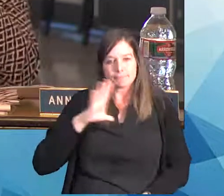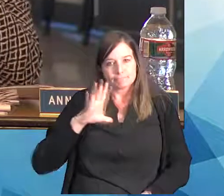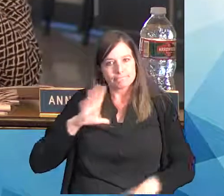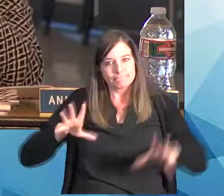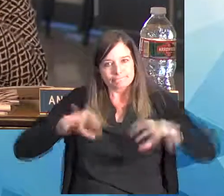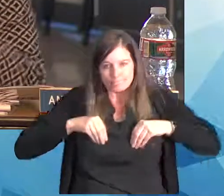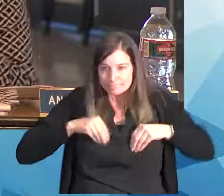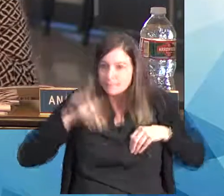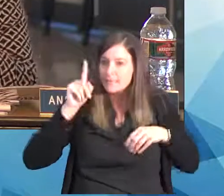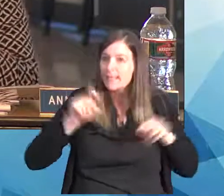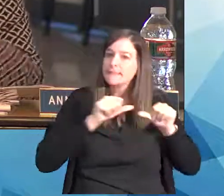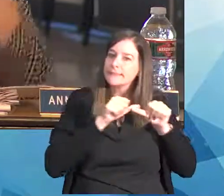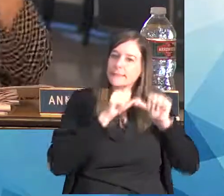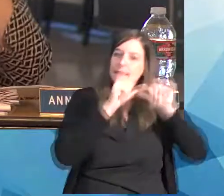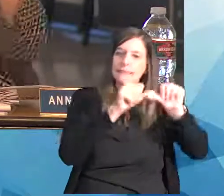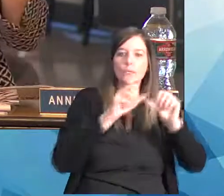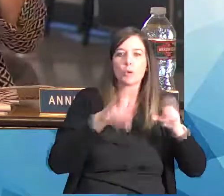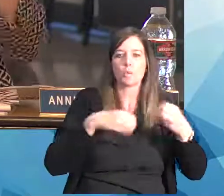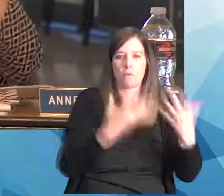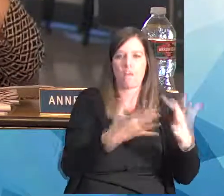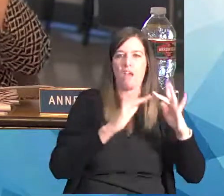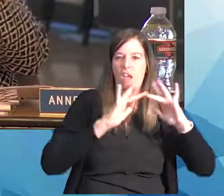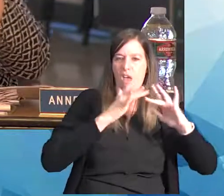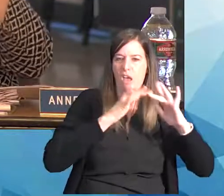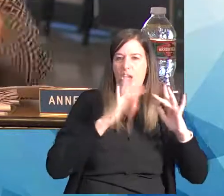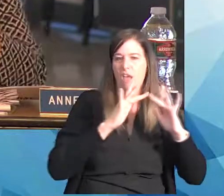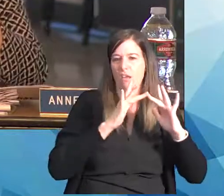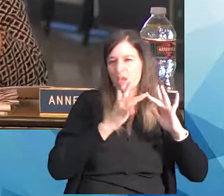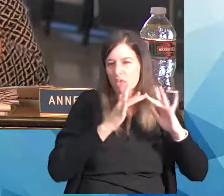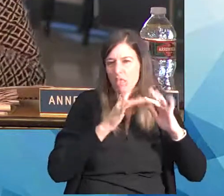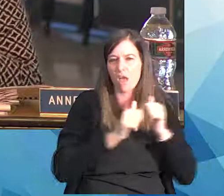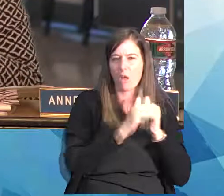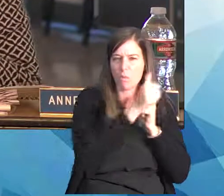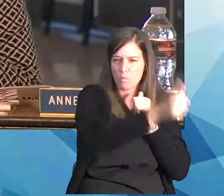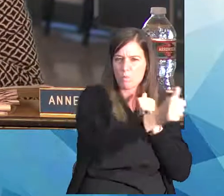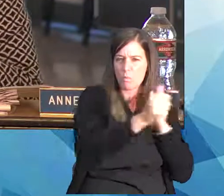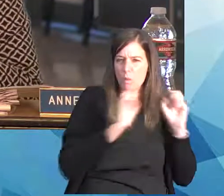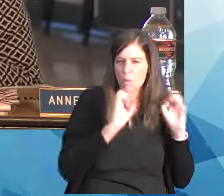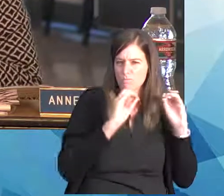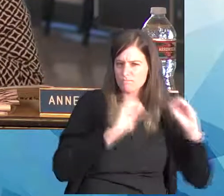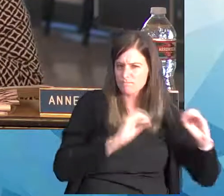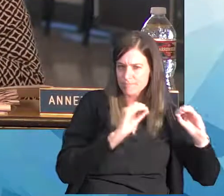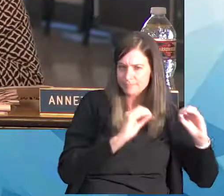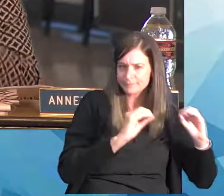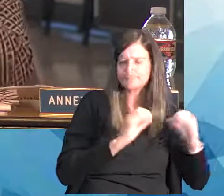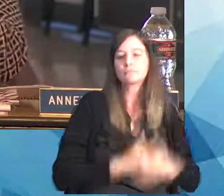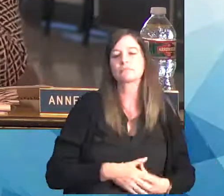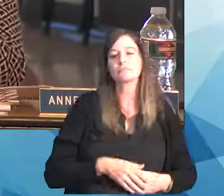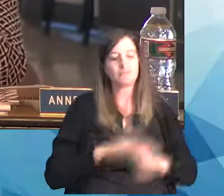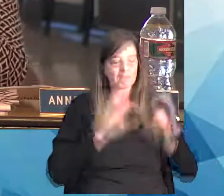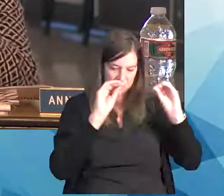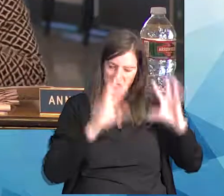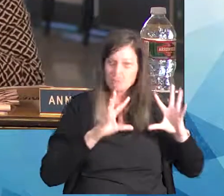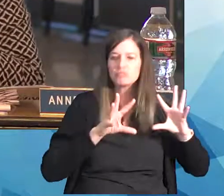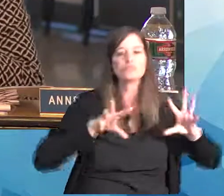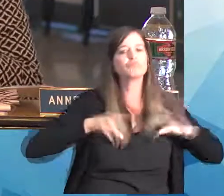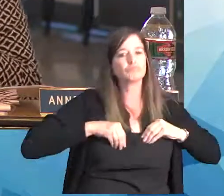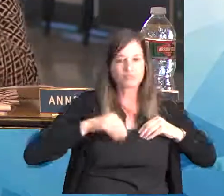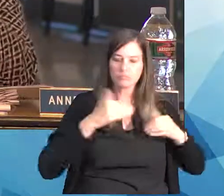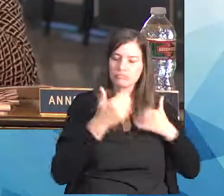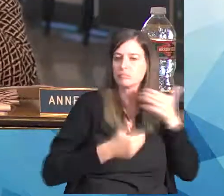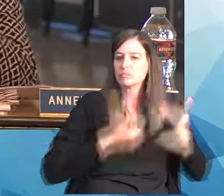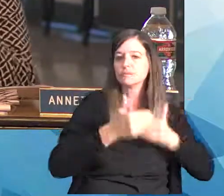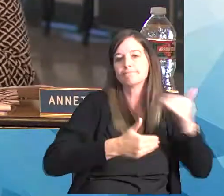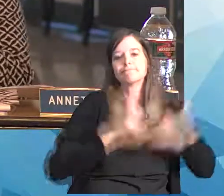Our teachers did that. And when we came back in person in October, we followed the